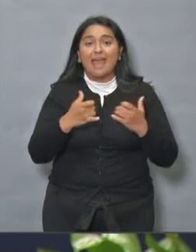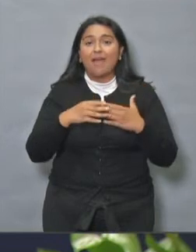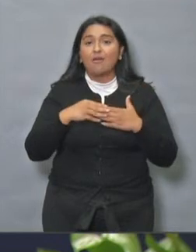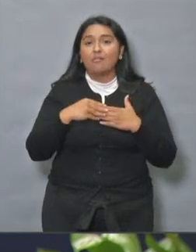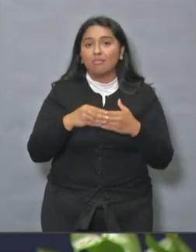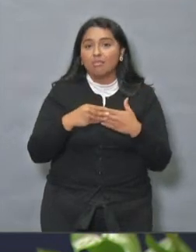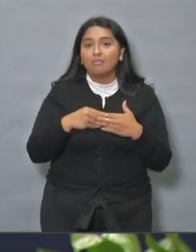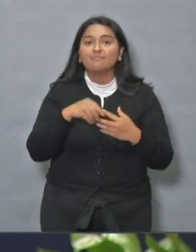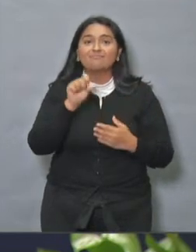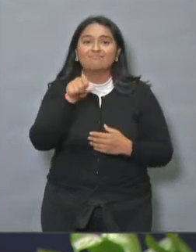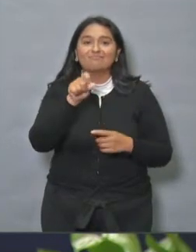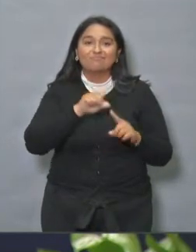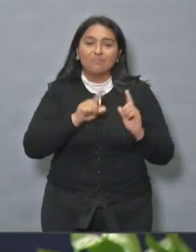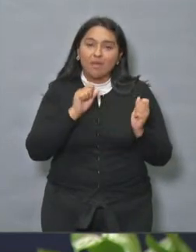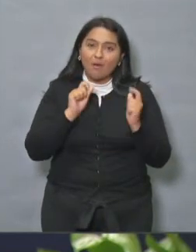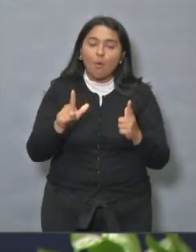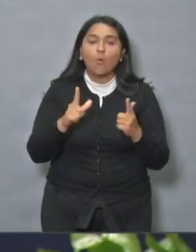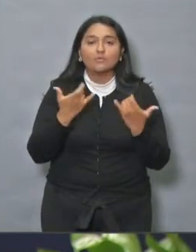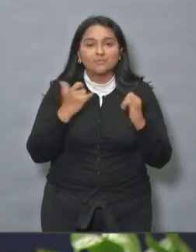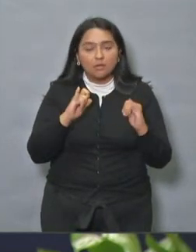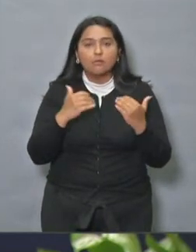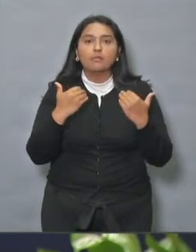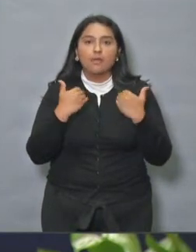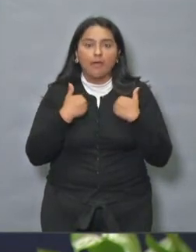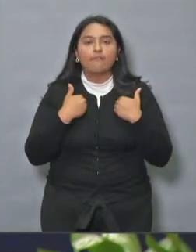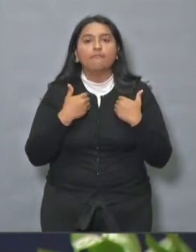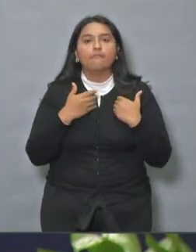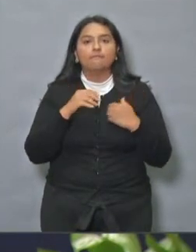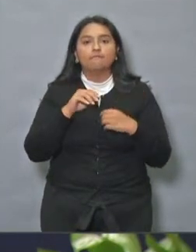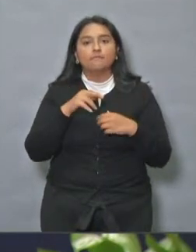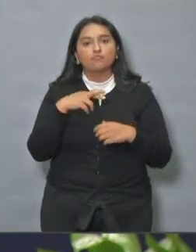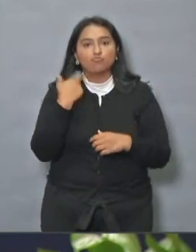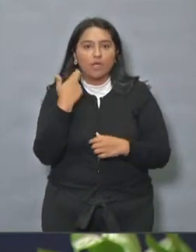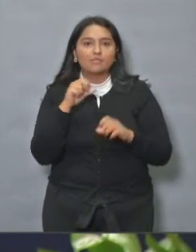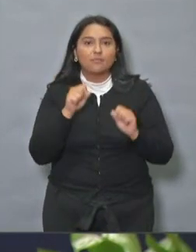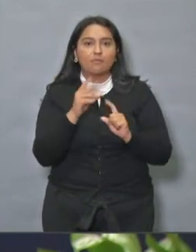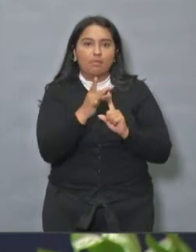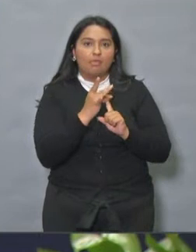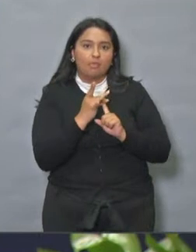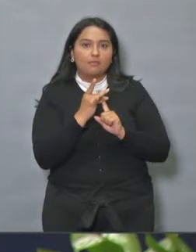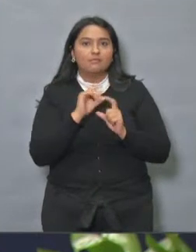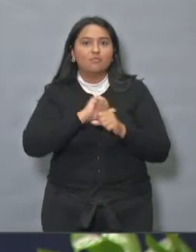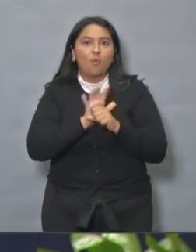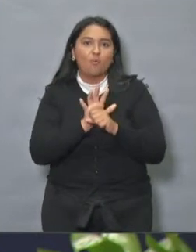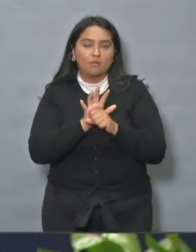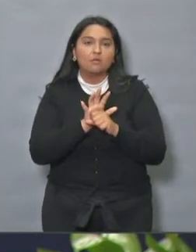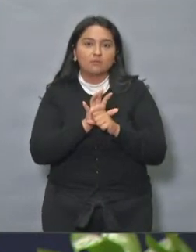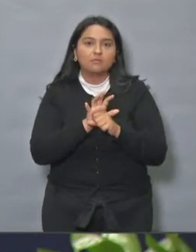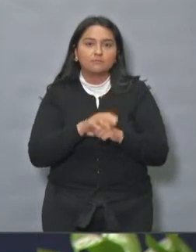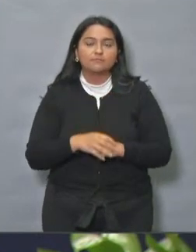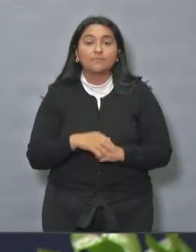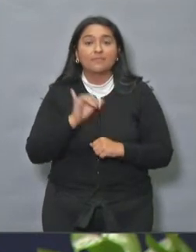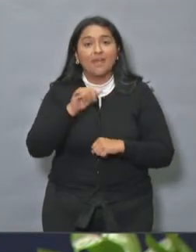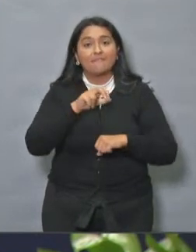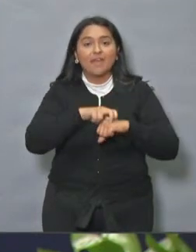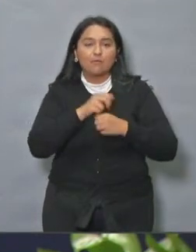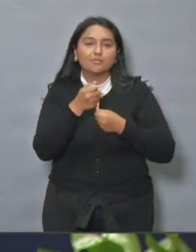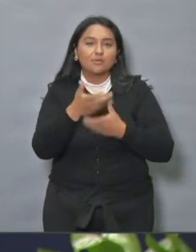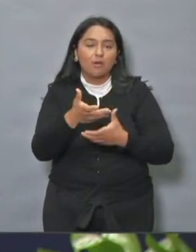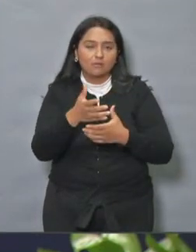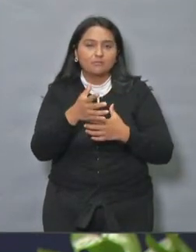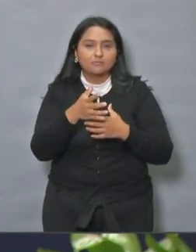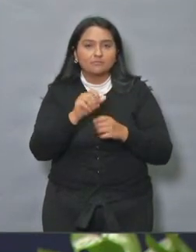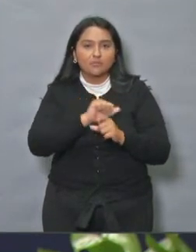loosened, almost all of us are still susceptible to being infected with COVID-19, with the virus that causes